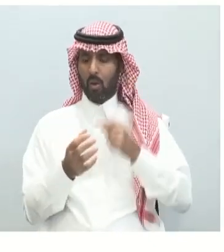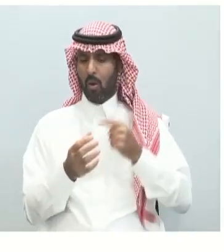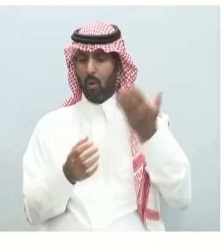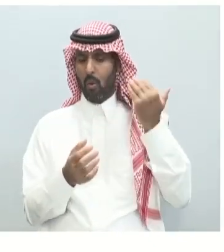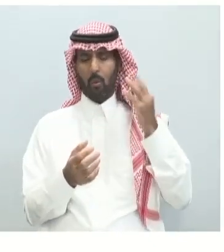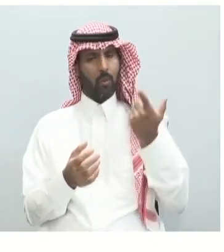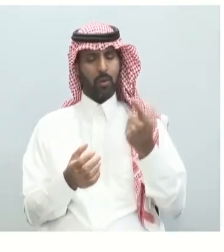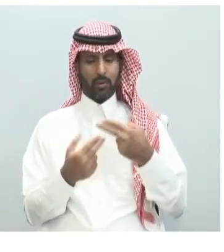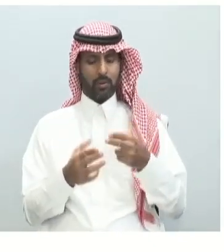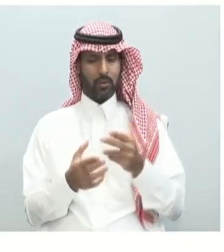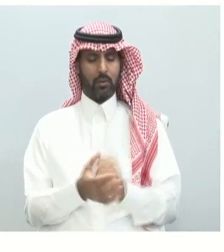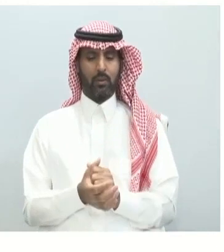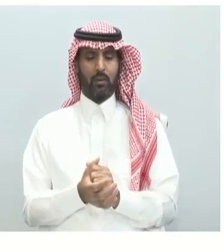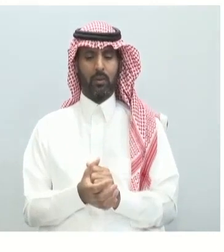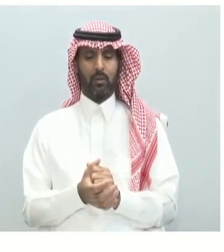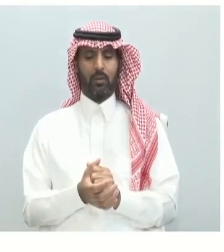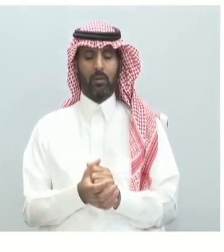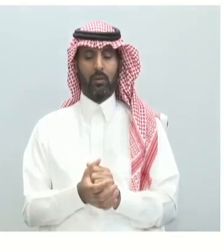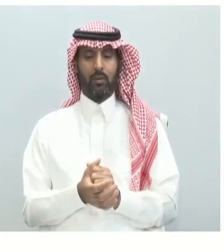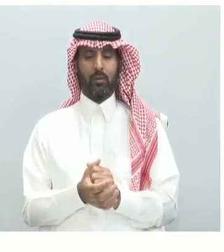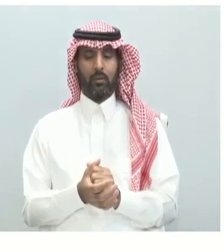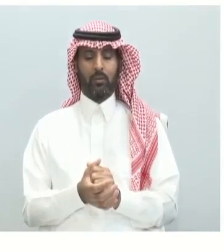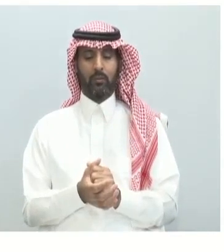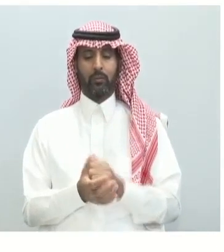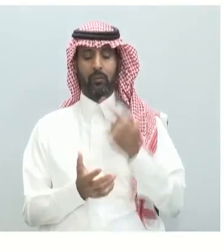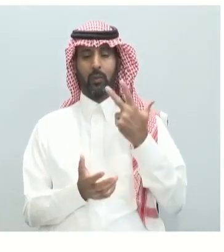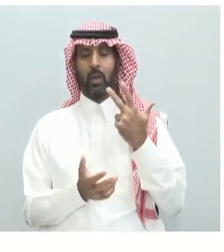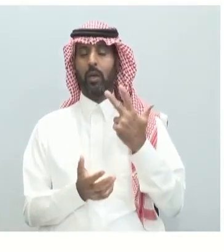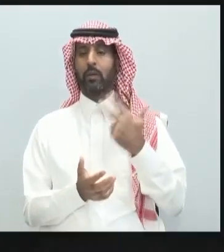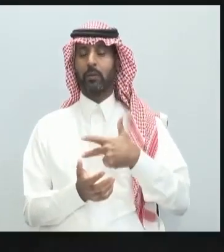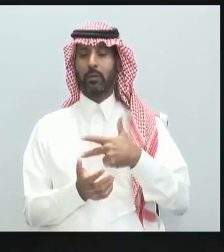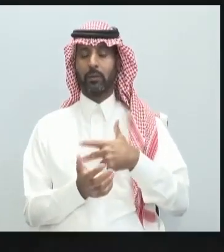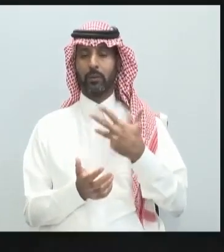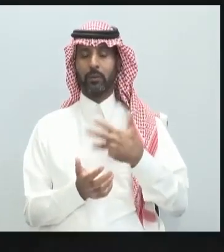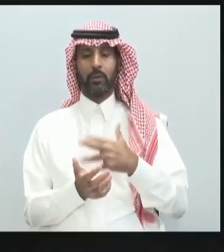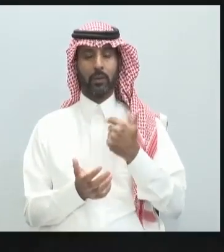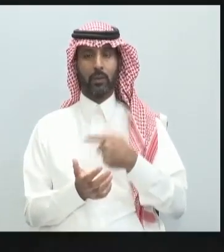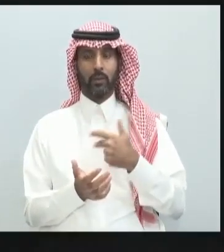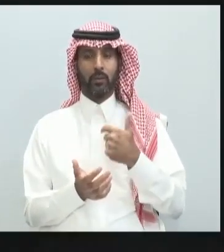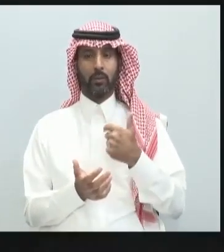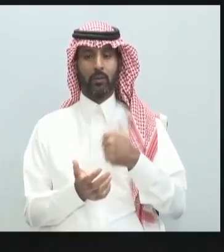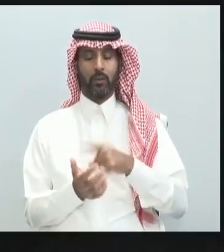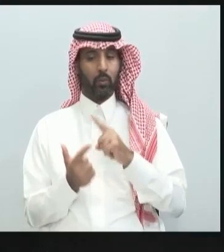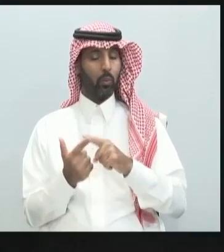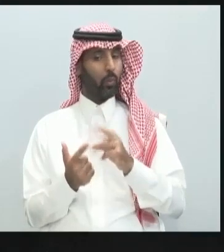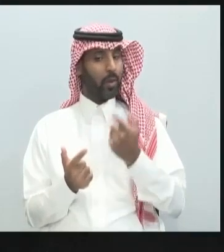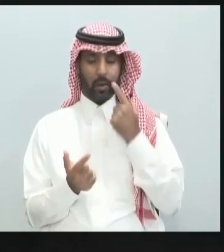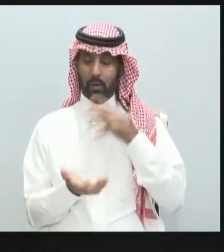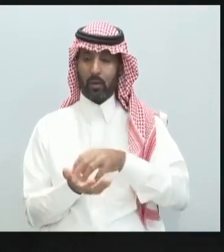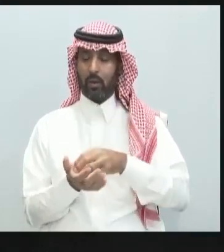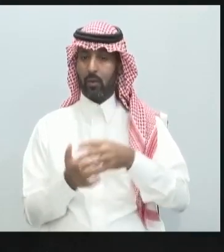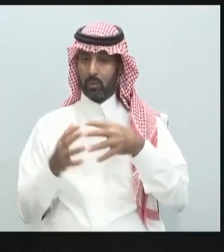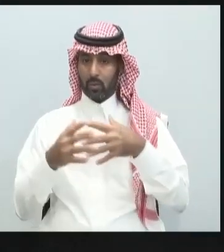US. CSA began in the 1960s where? Is it A, Europe and